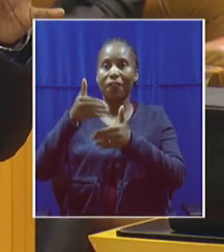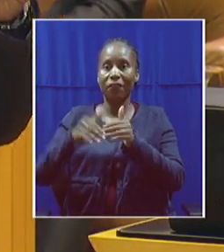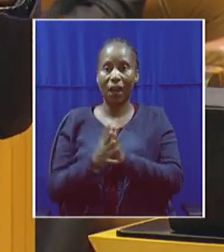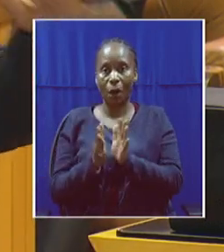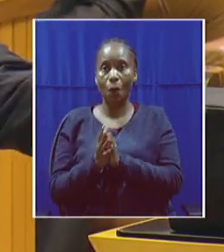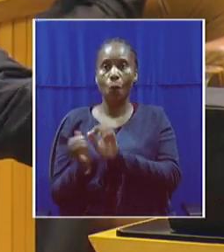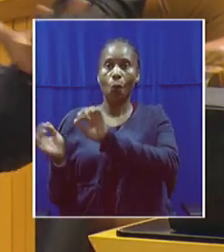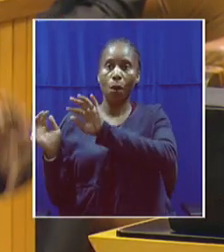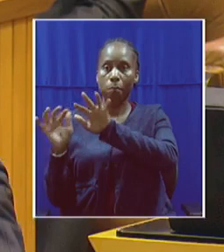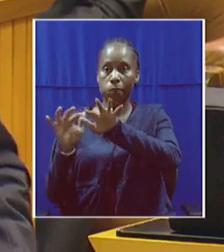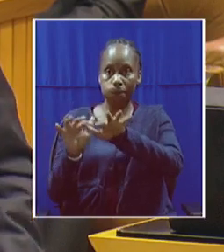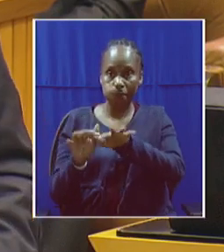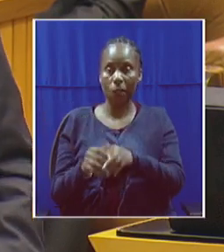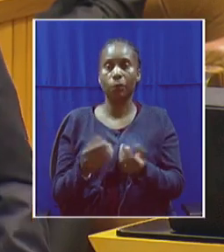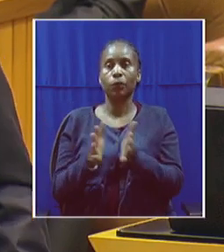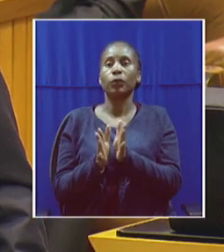far